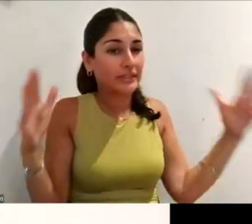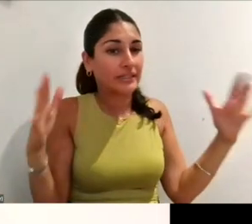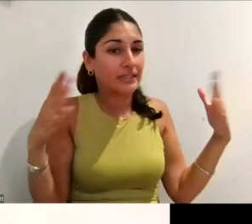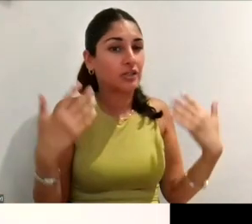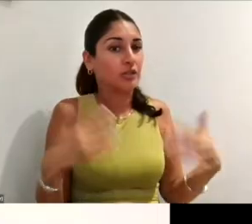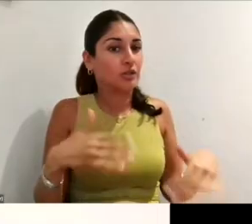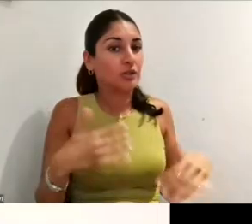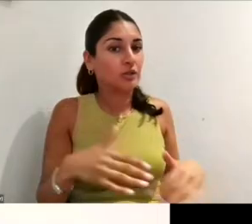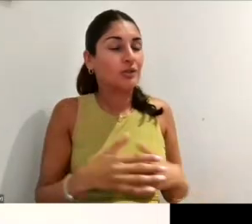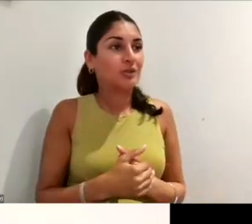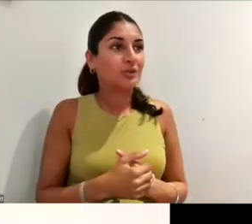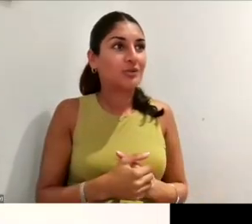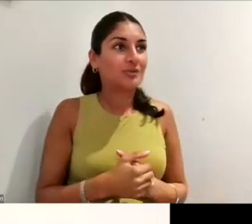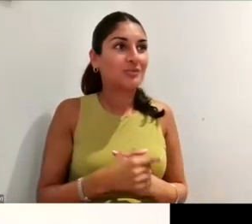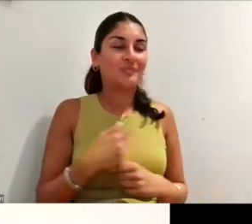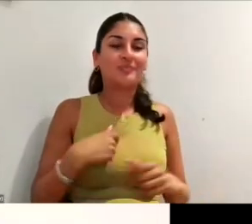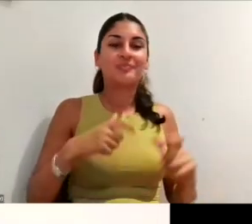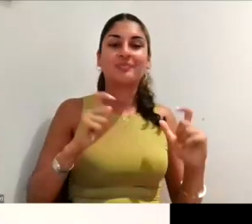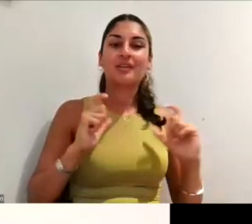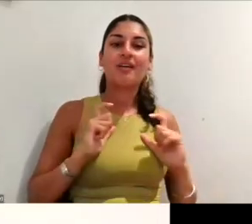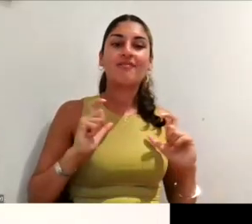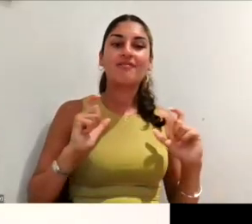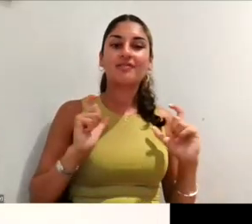In my comfort, I slip into sleep.